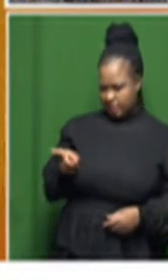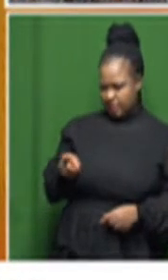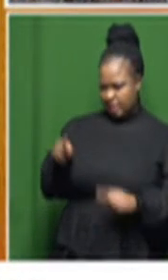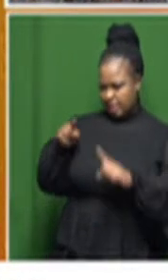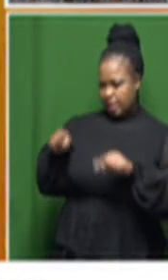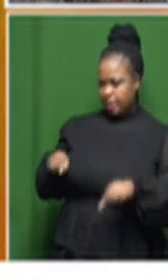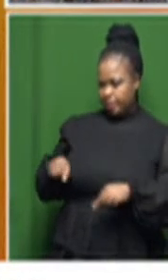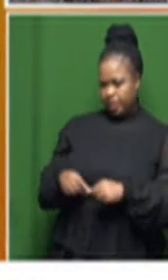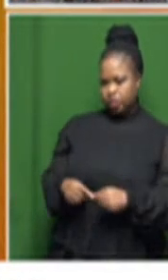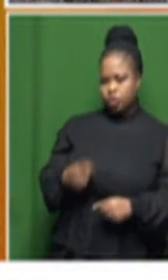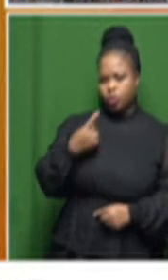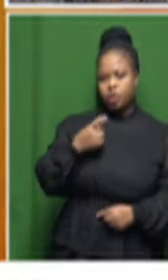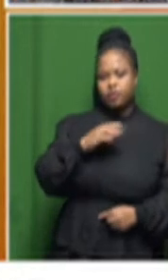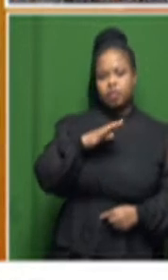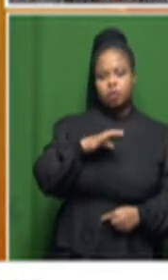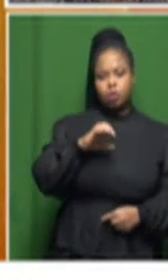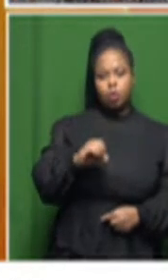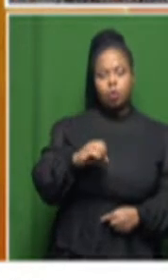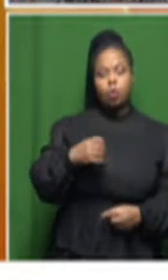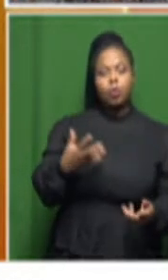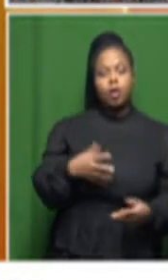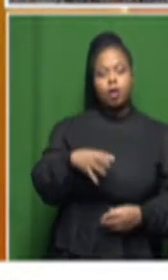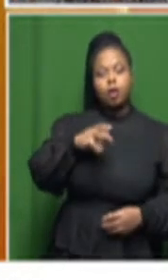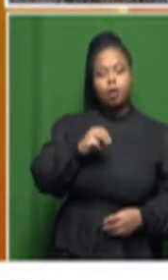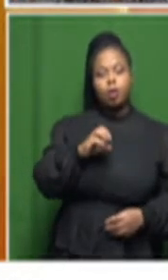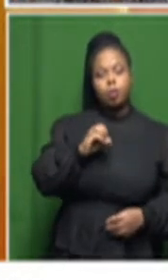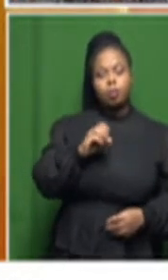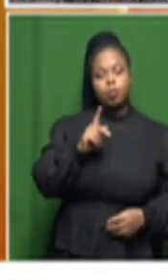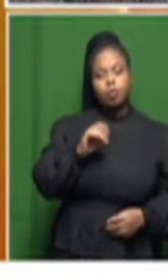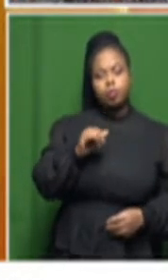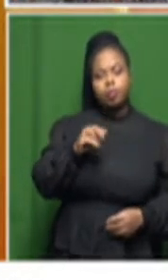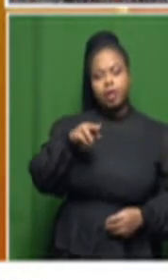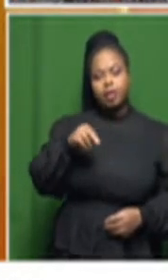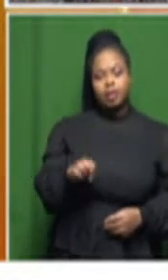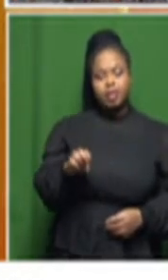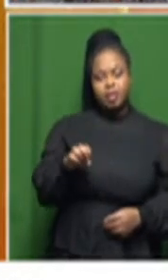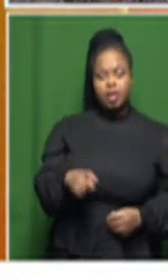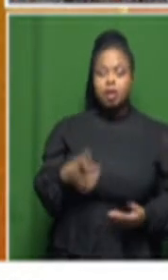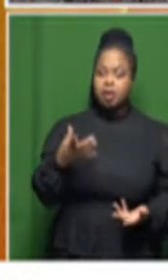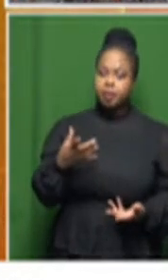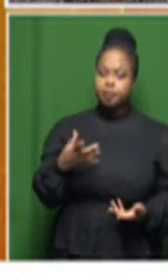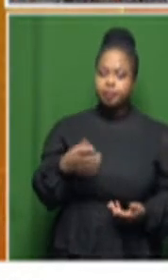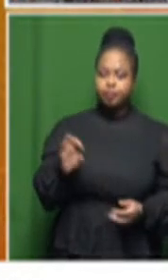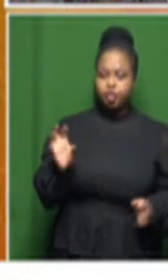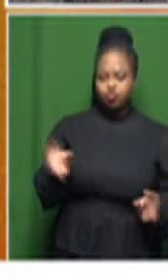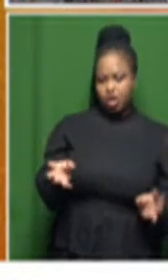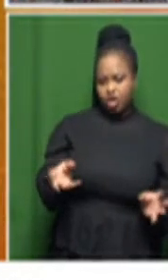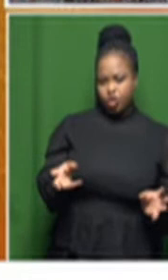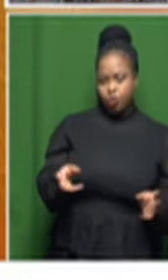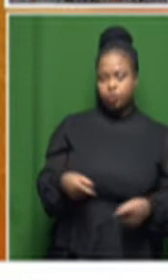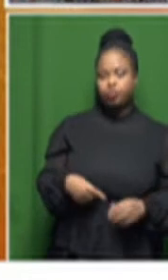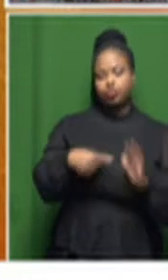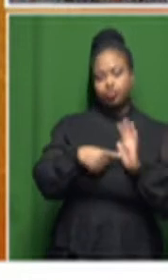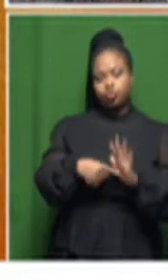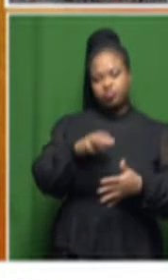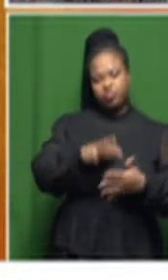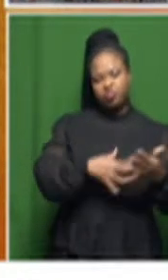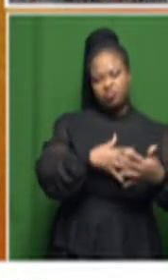of our CEOs at the Mukopane community radio station broadcasting the